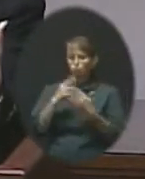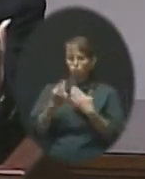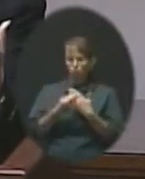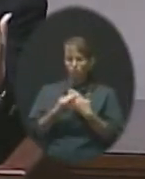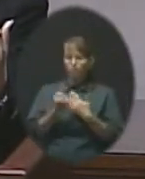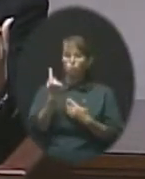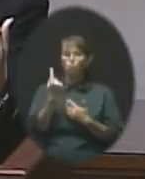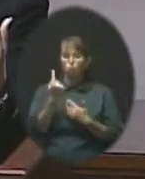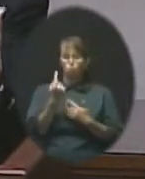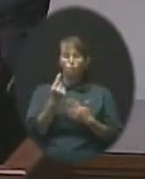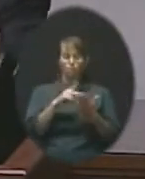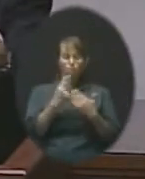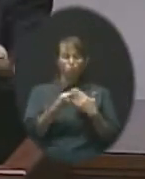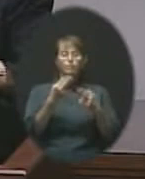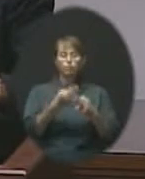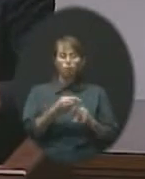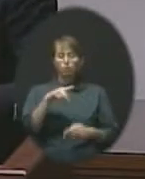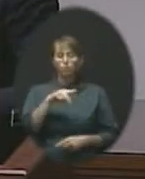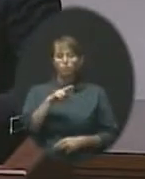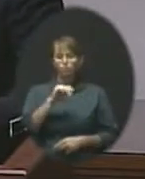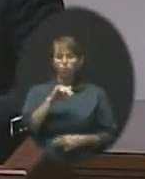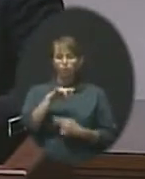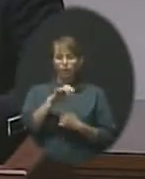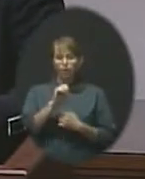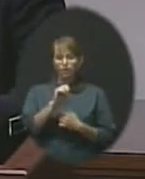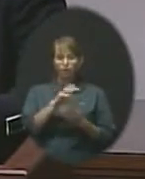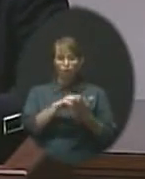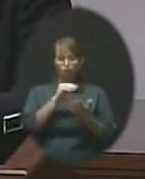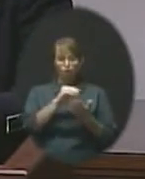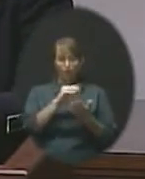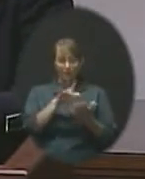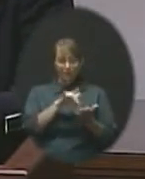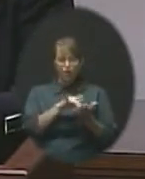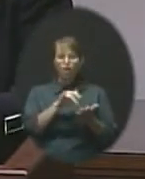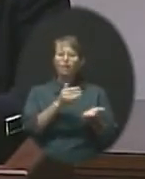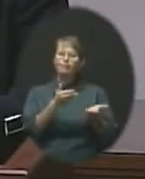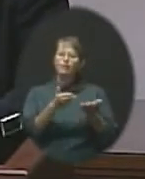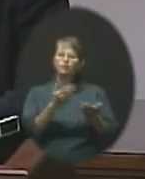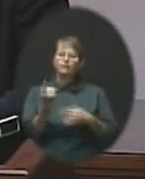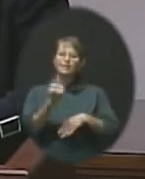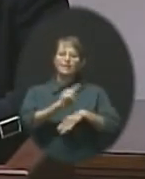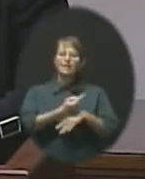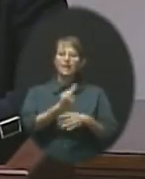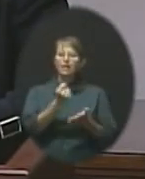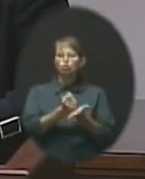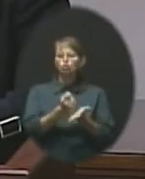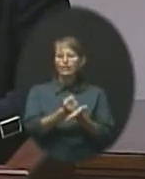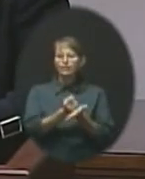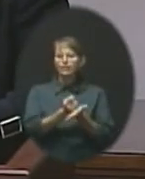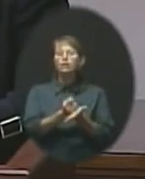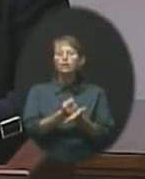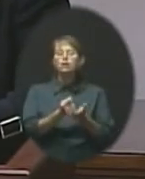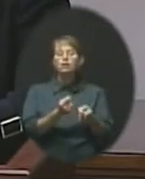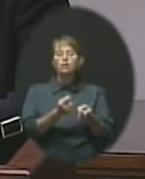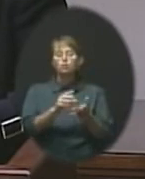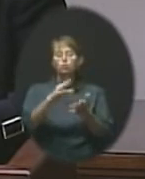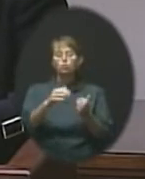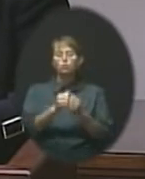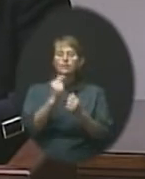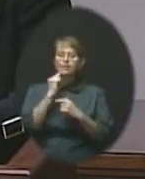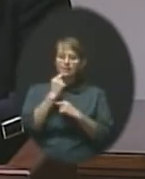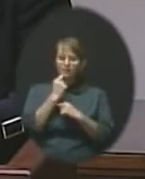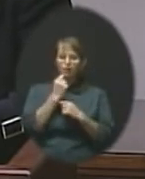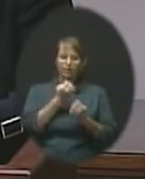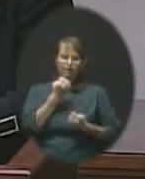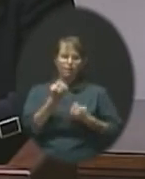Prairie Learning Center, a little confusing, and it serves our day treatment students. So these are students with severe emotional disturbances as